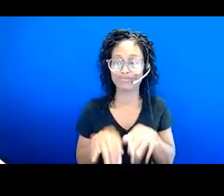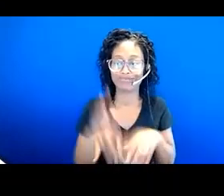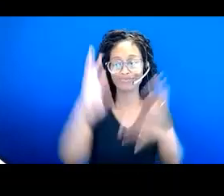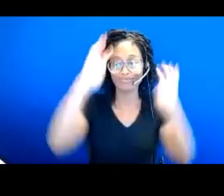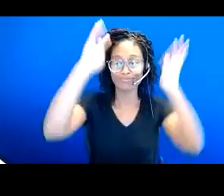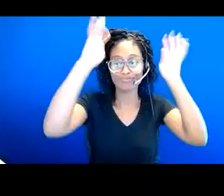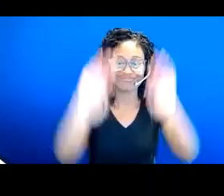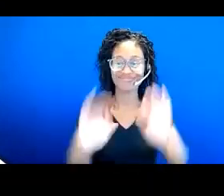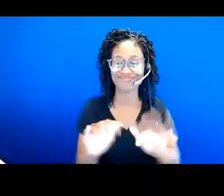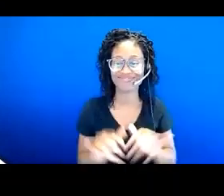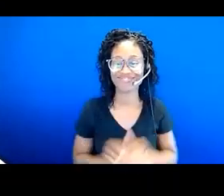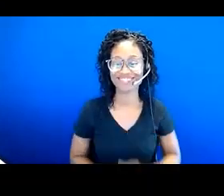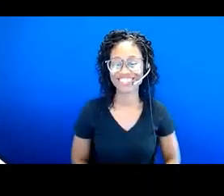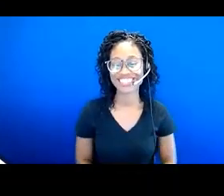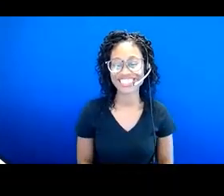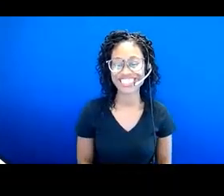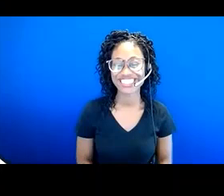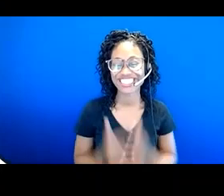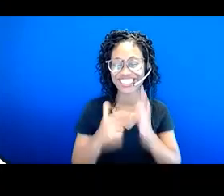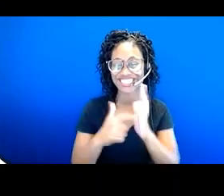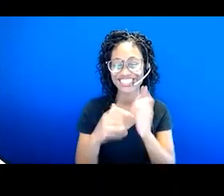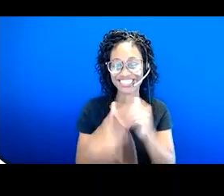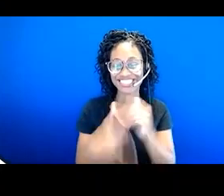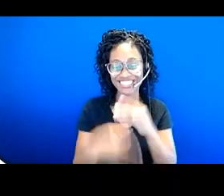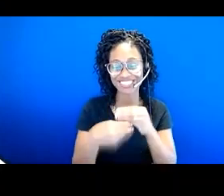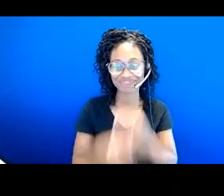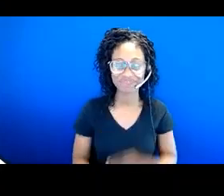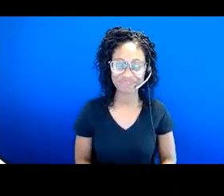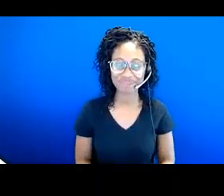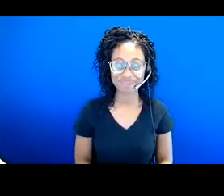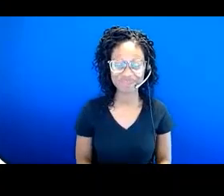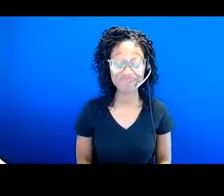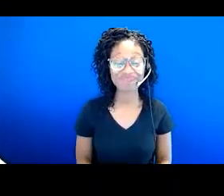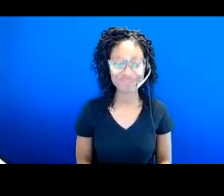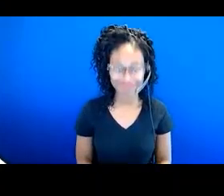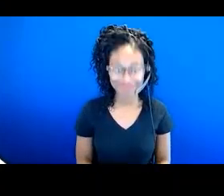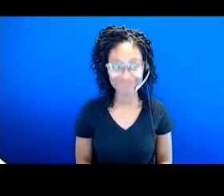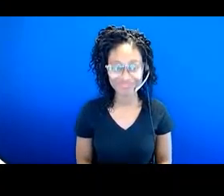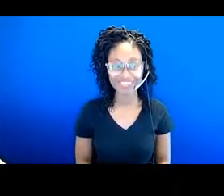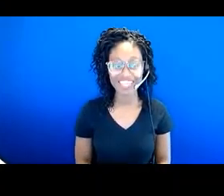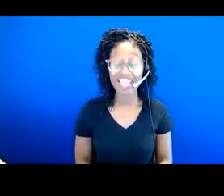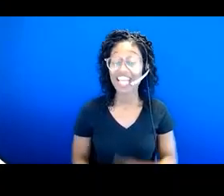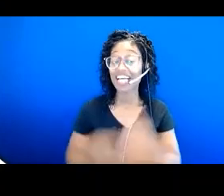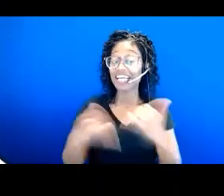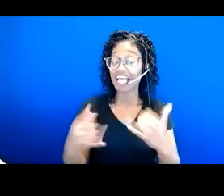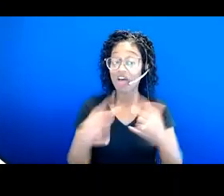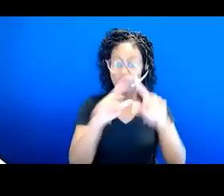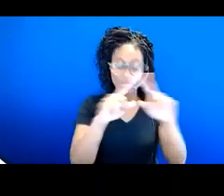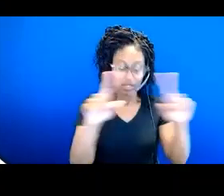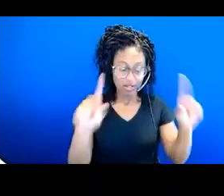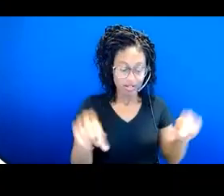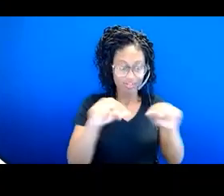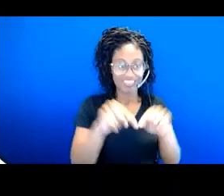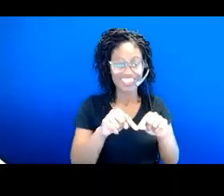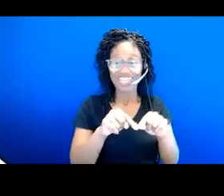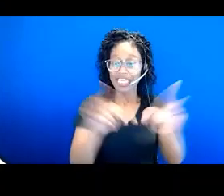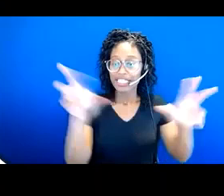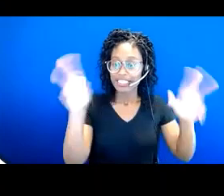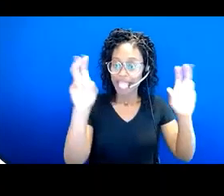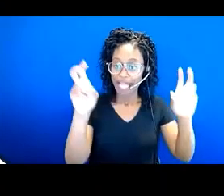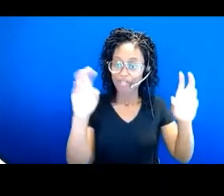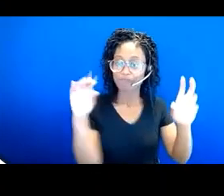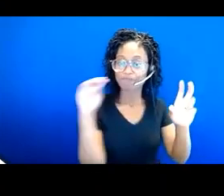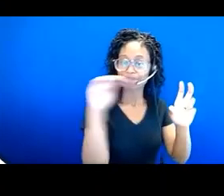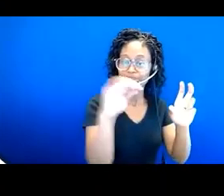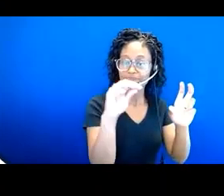just to show you how you would add it. Here you add the titles of your content boxes,